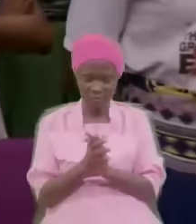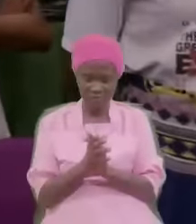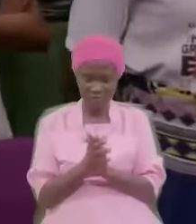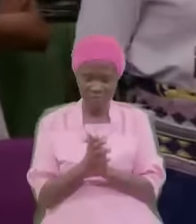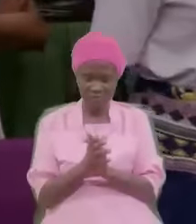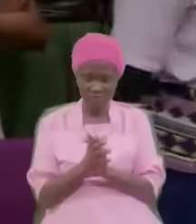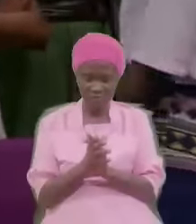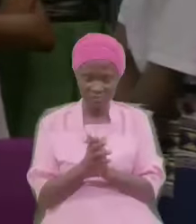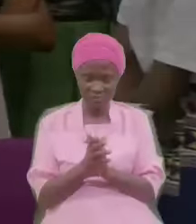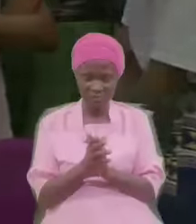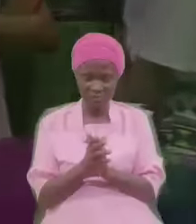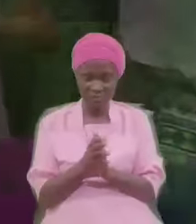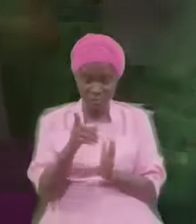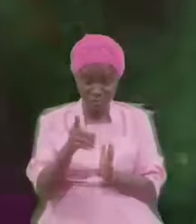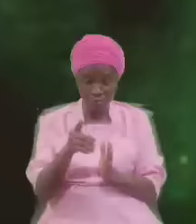Impotent